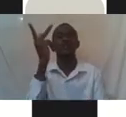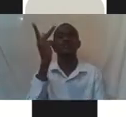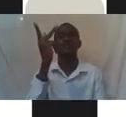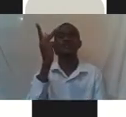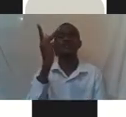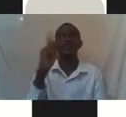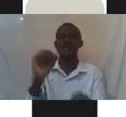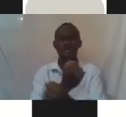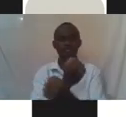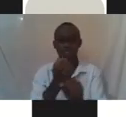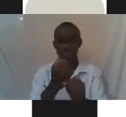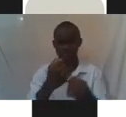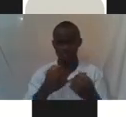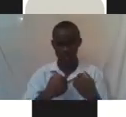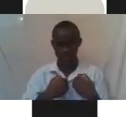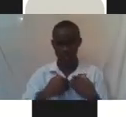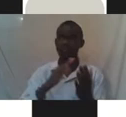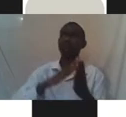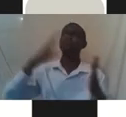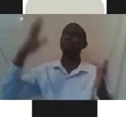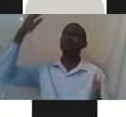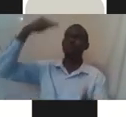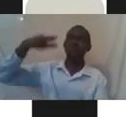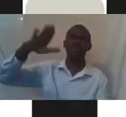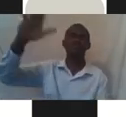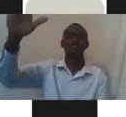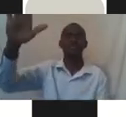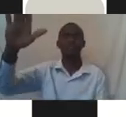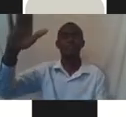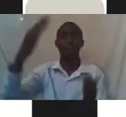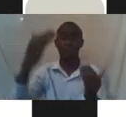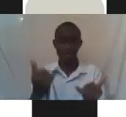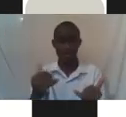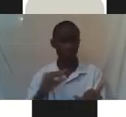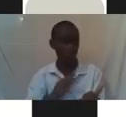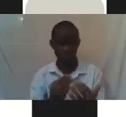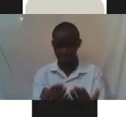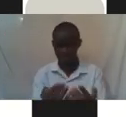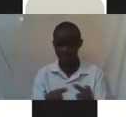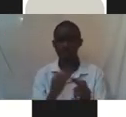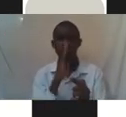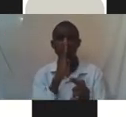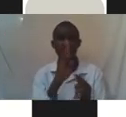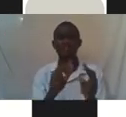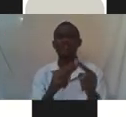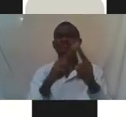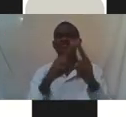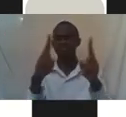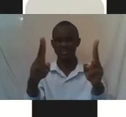cannot afford a huge parliament. And therefore, we need to be very, very